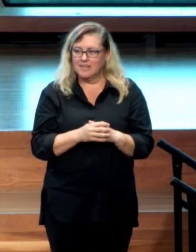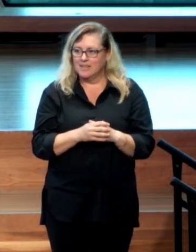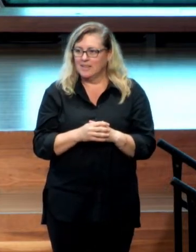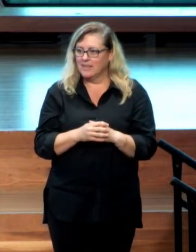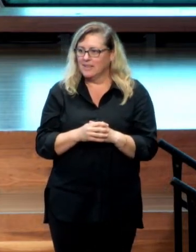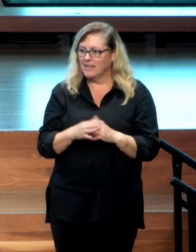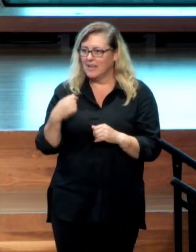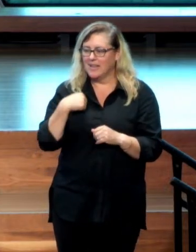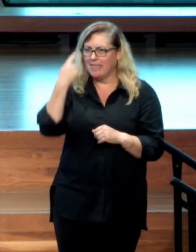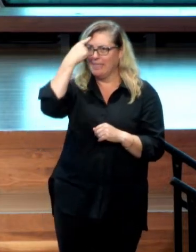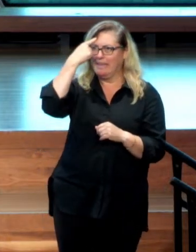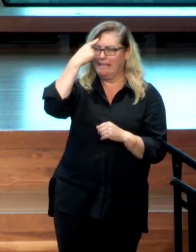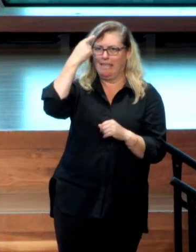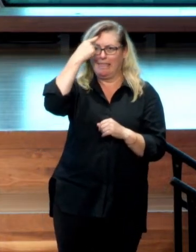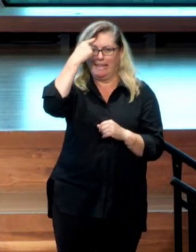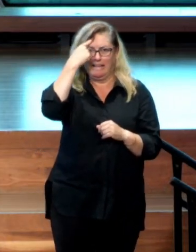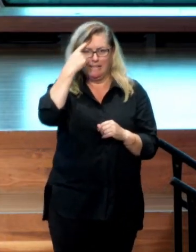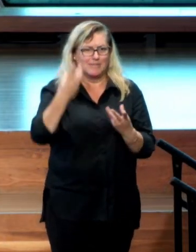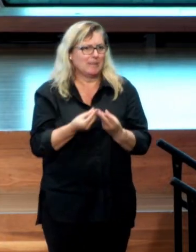Think of something.